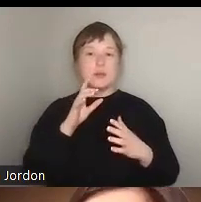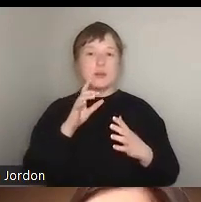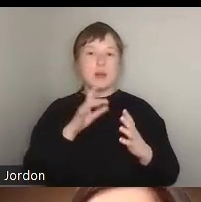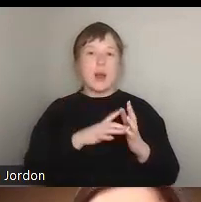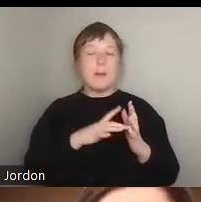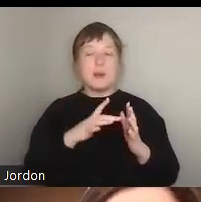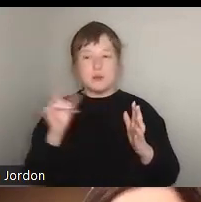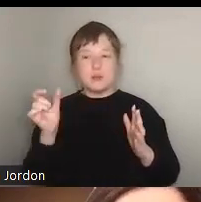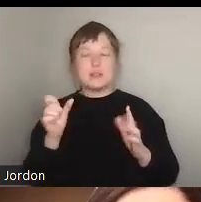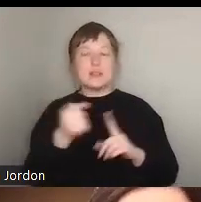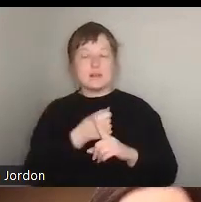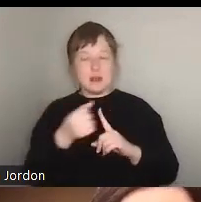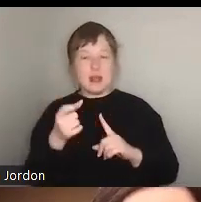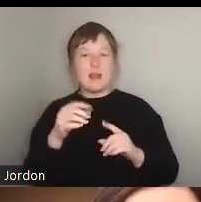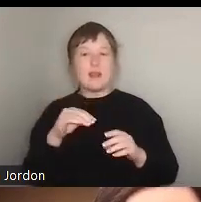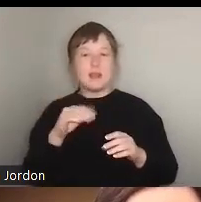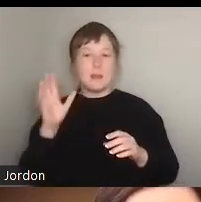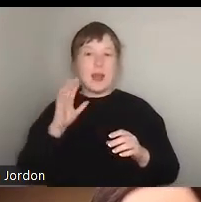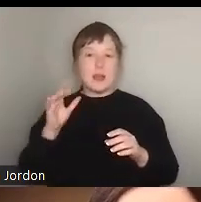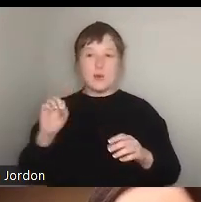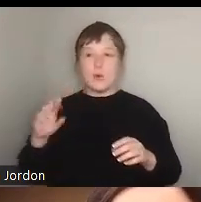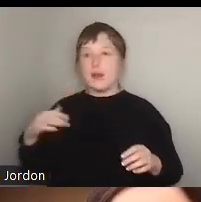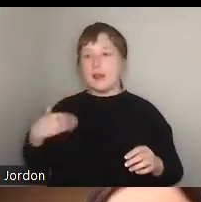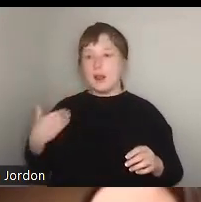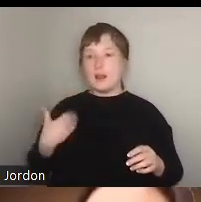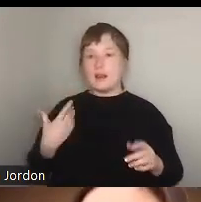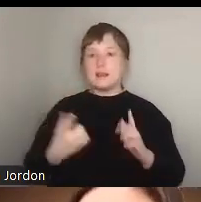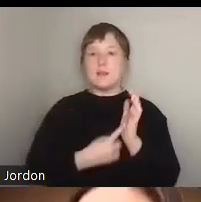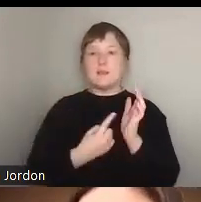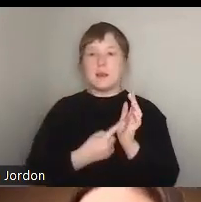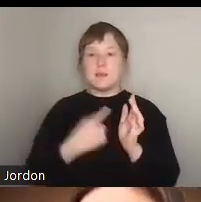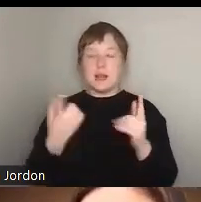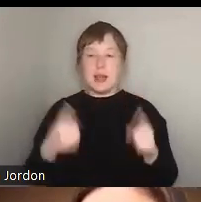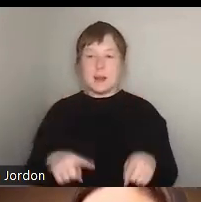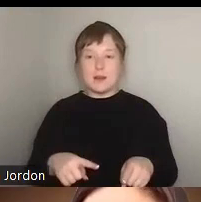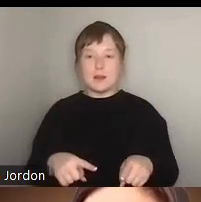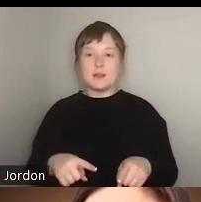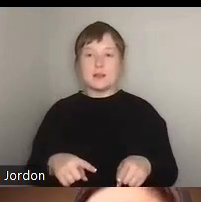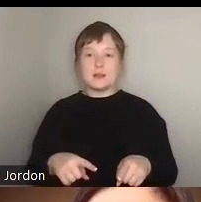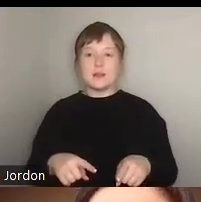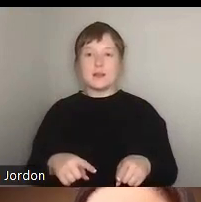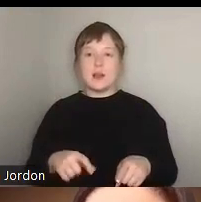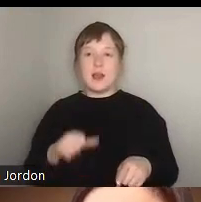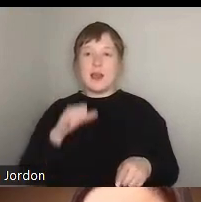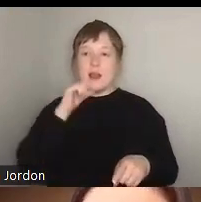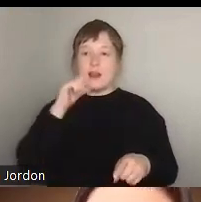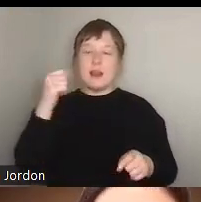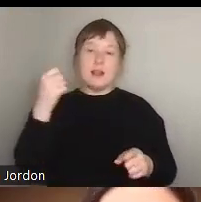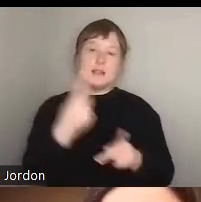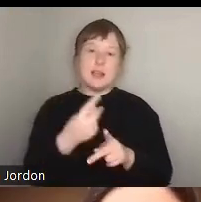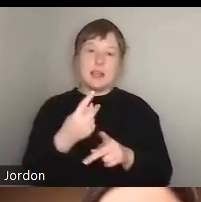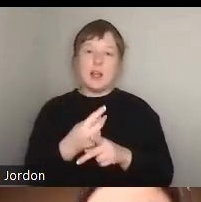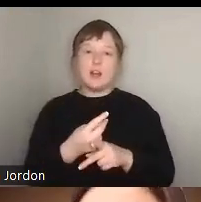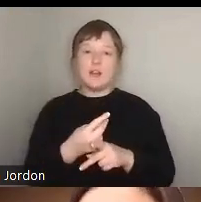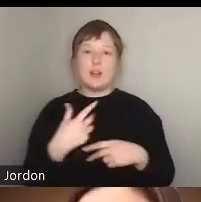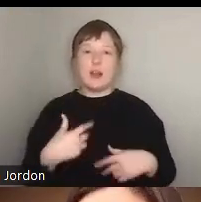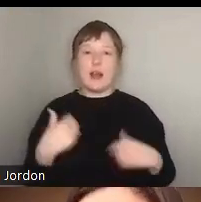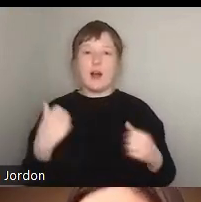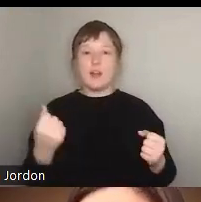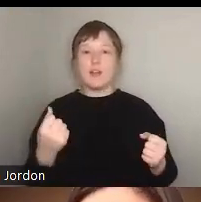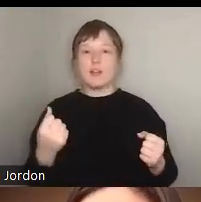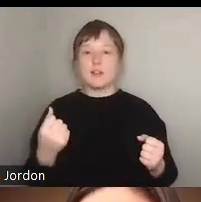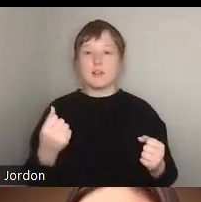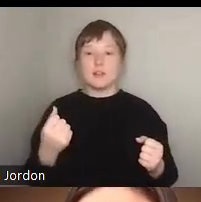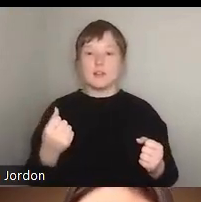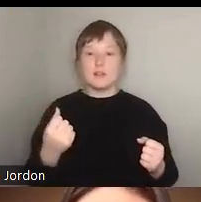the past or when they were younger, sometimes that happens, the not taking care of your hygiene as a